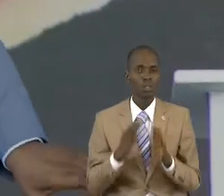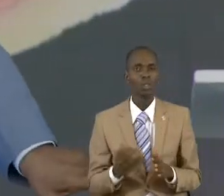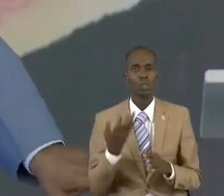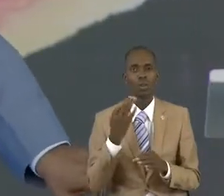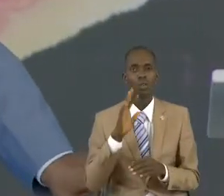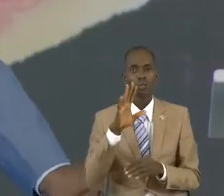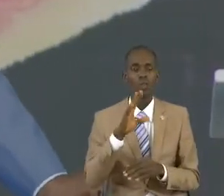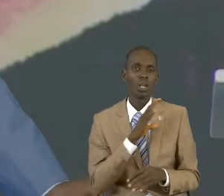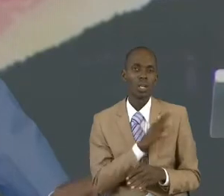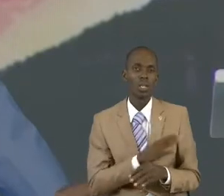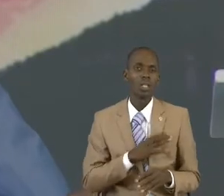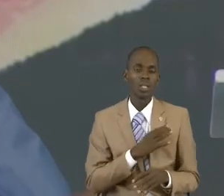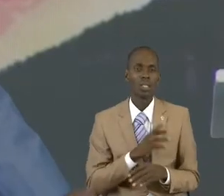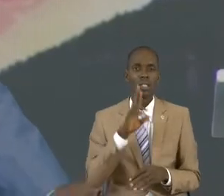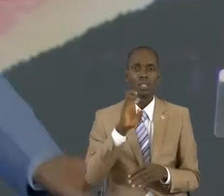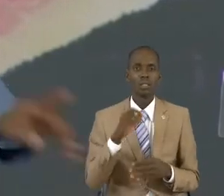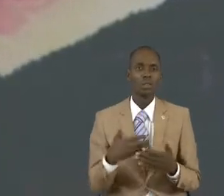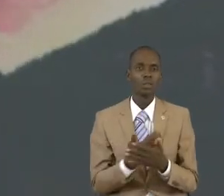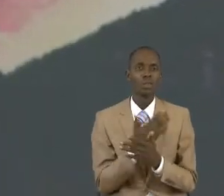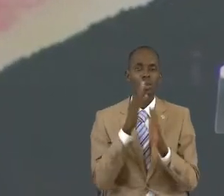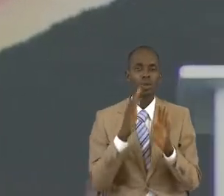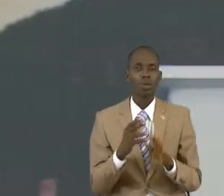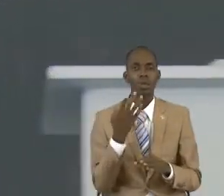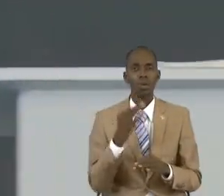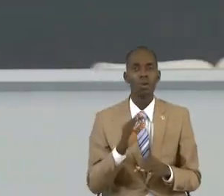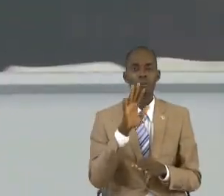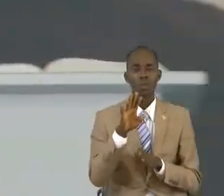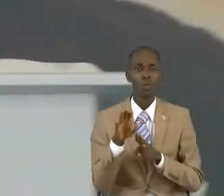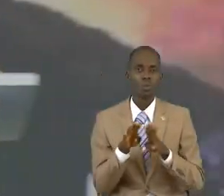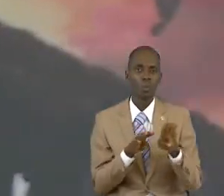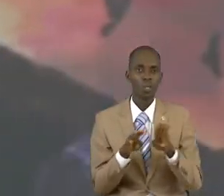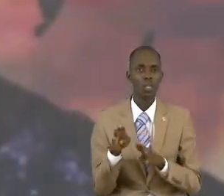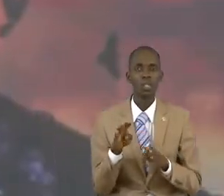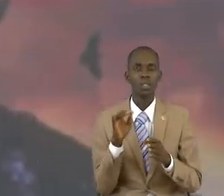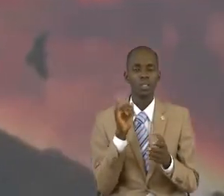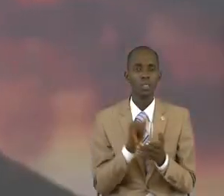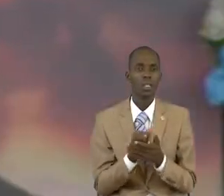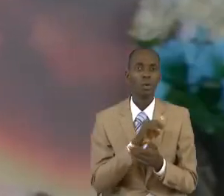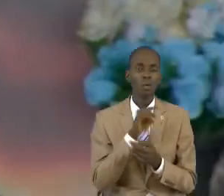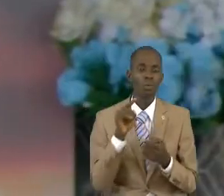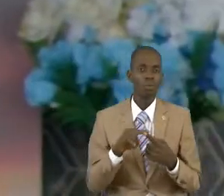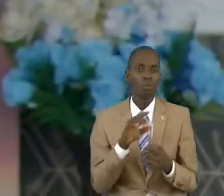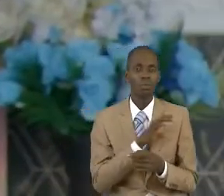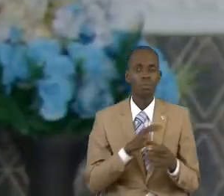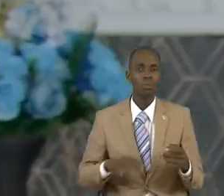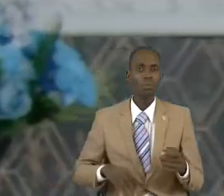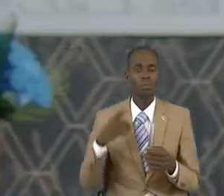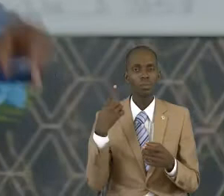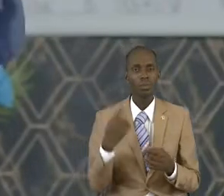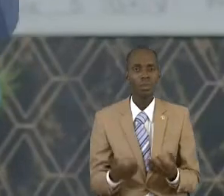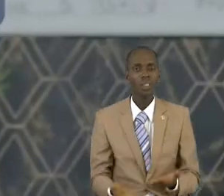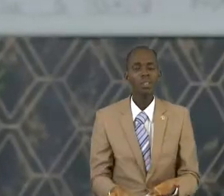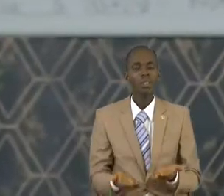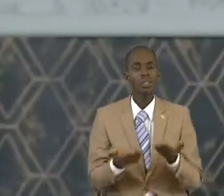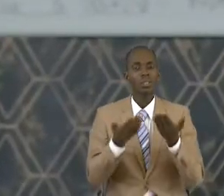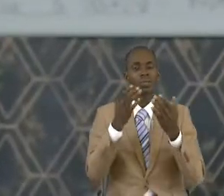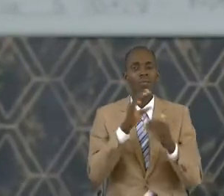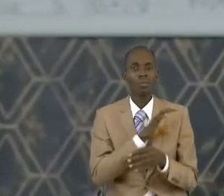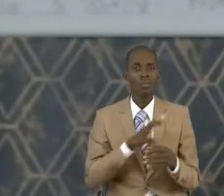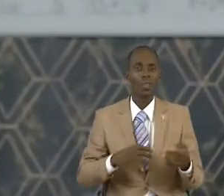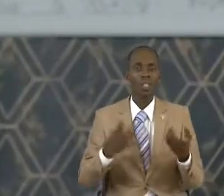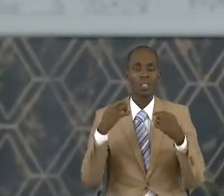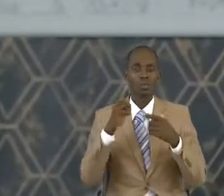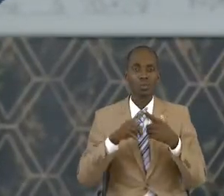character. Renewal of your behavior. That when Christ, the risen Christ, comes to reign